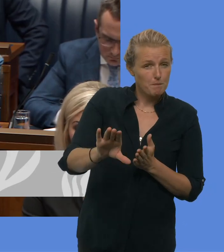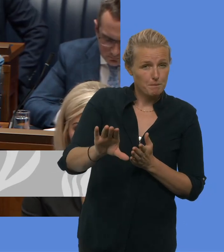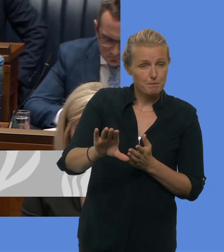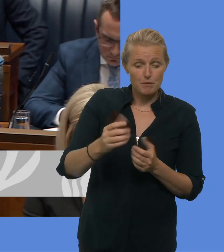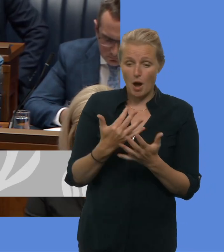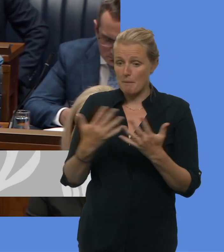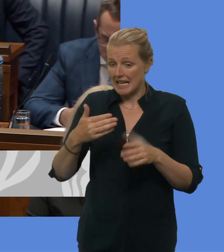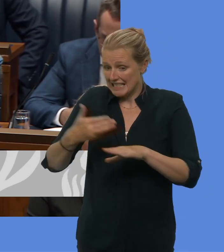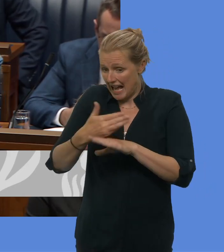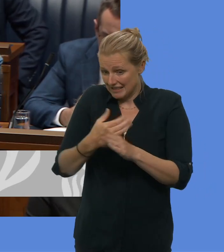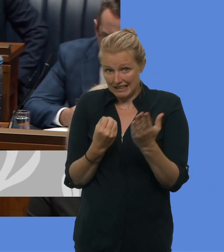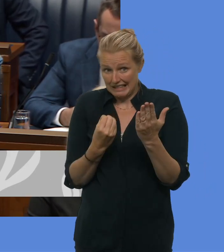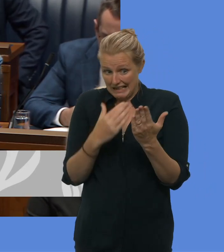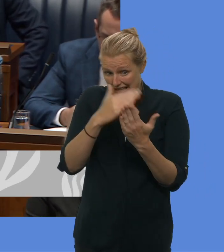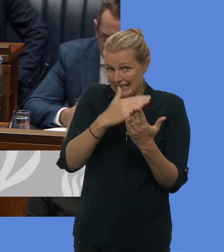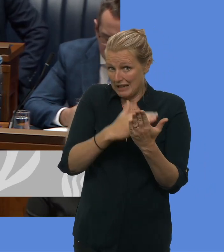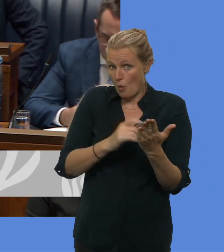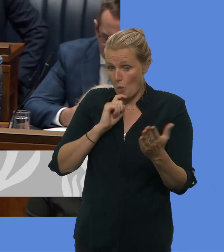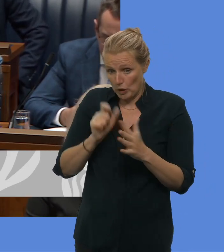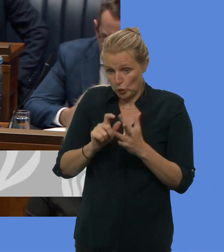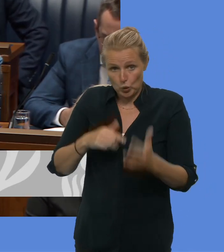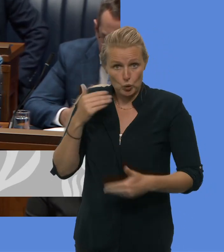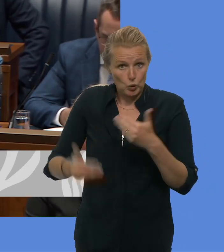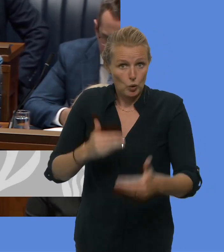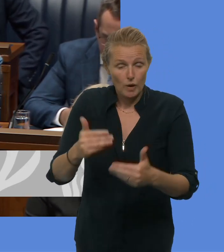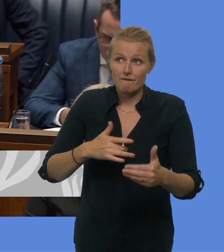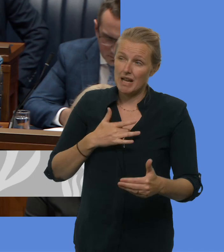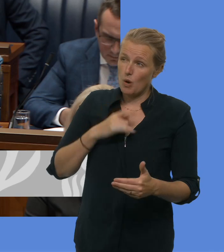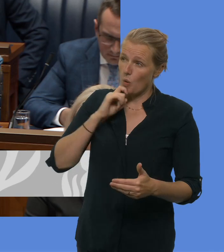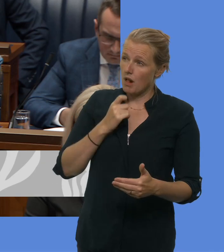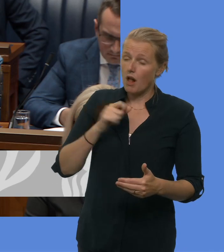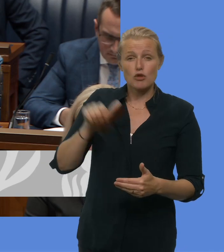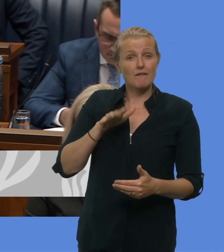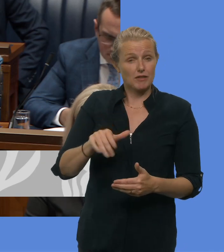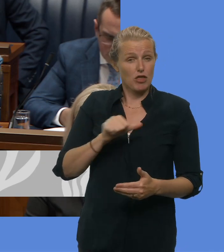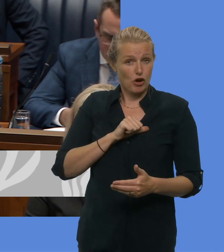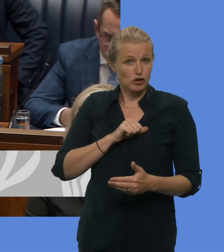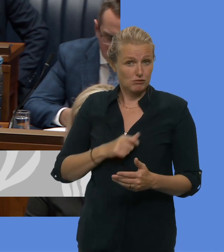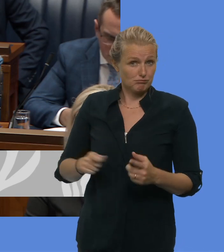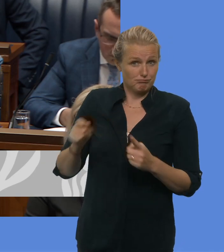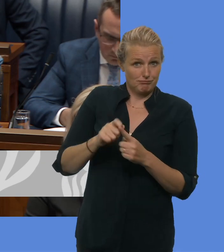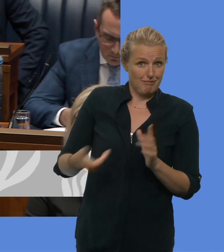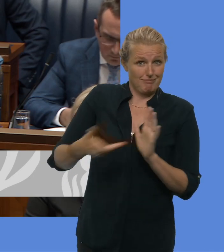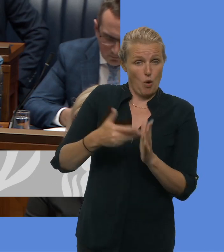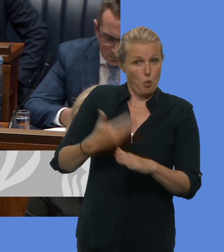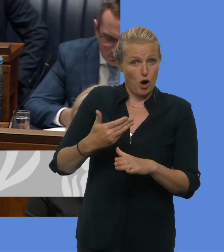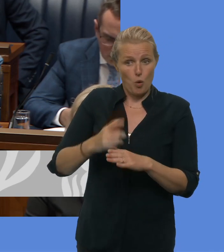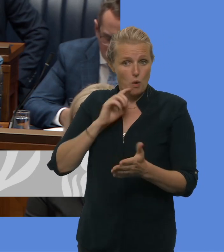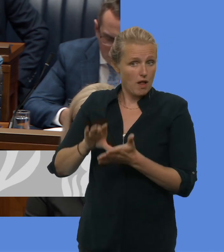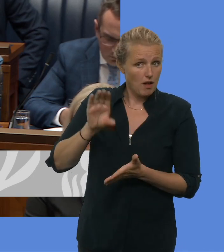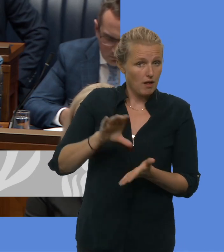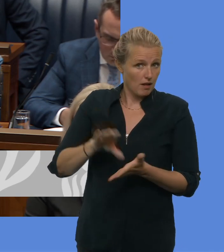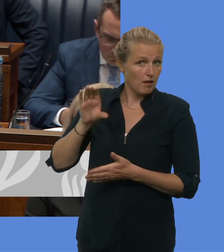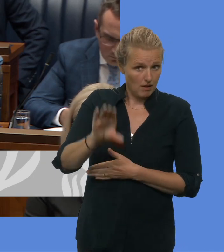that we will take forward. That is estimated to be in the region of £150,000 of work that we will seek